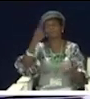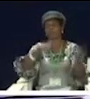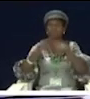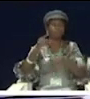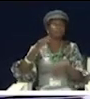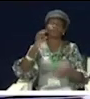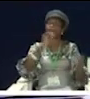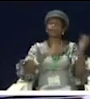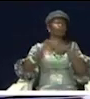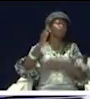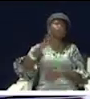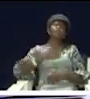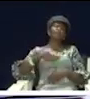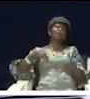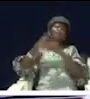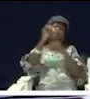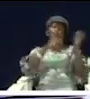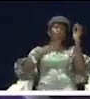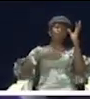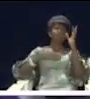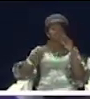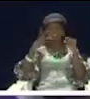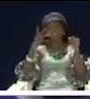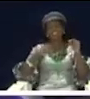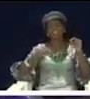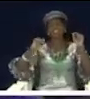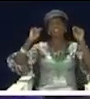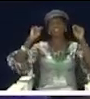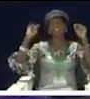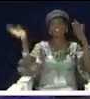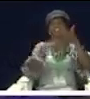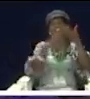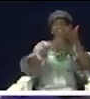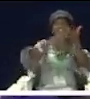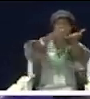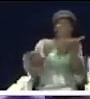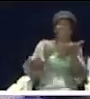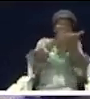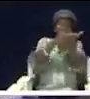oh my, the choir